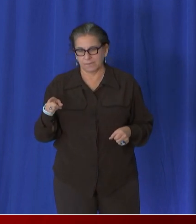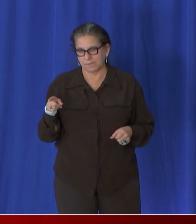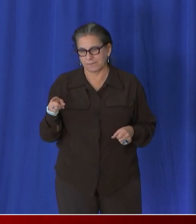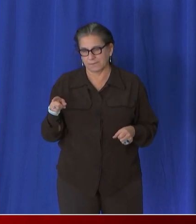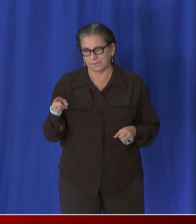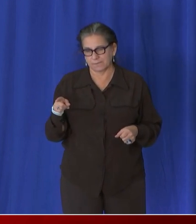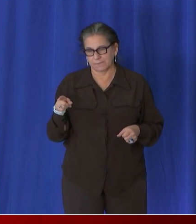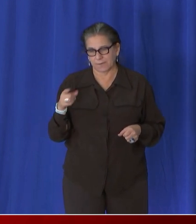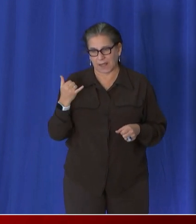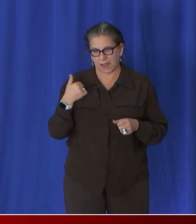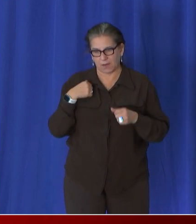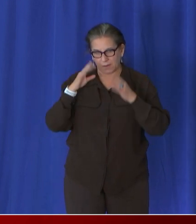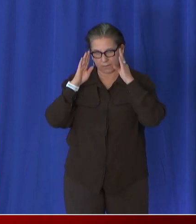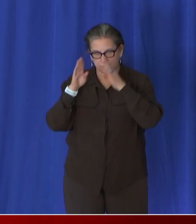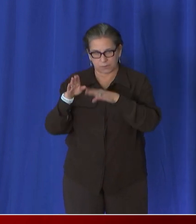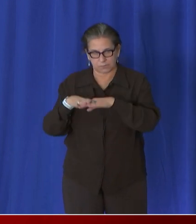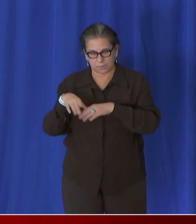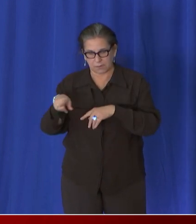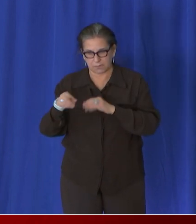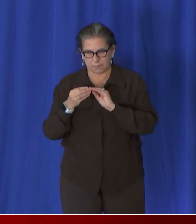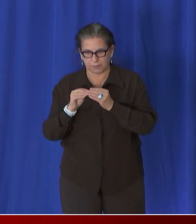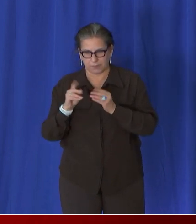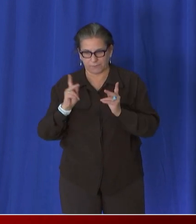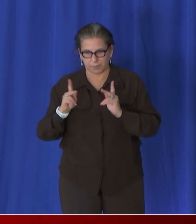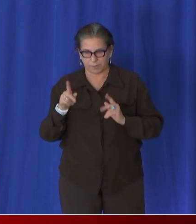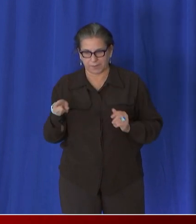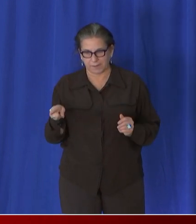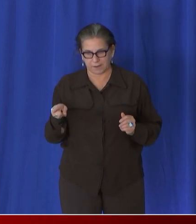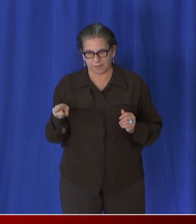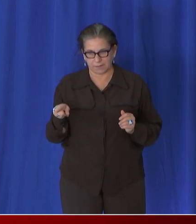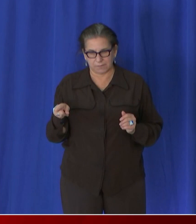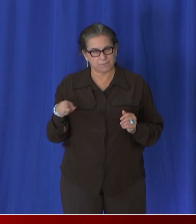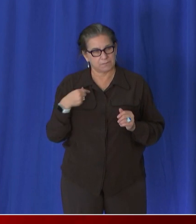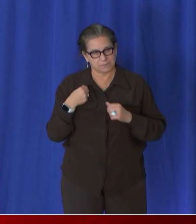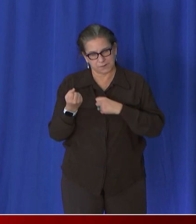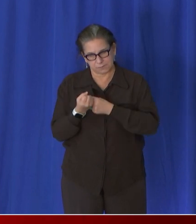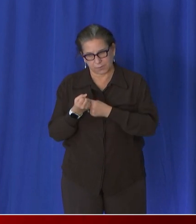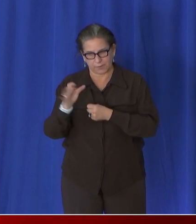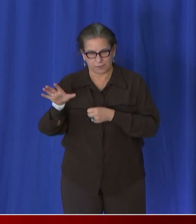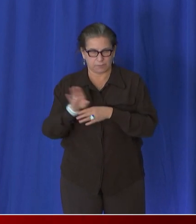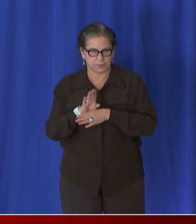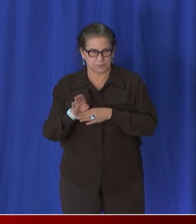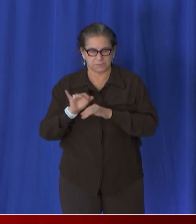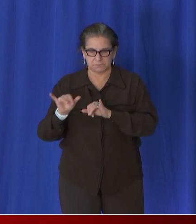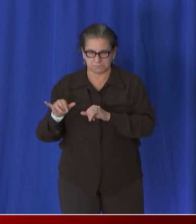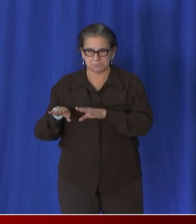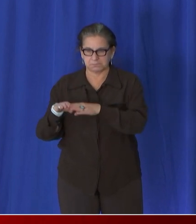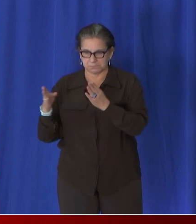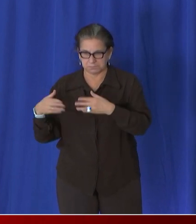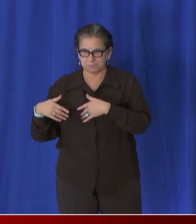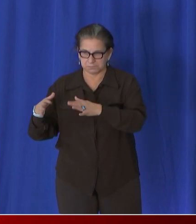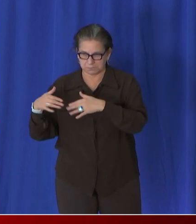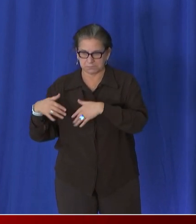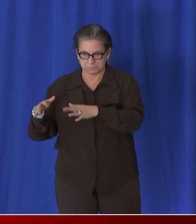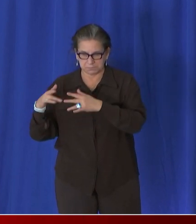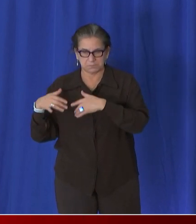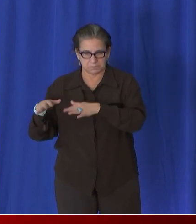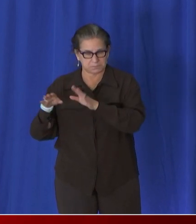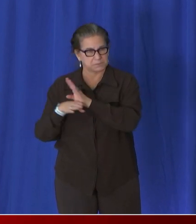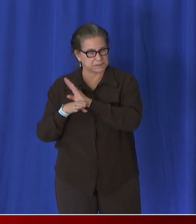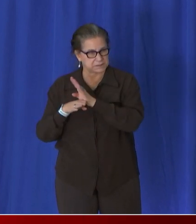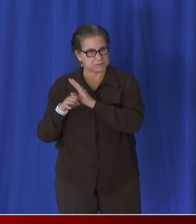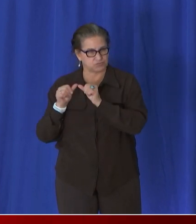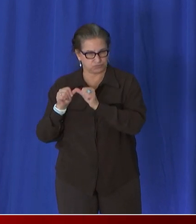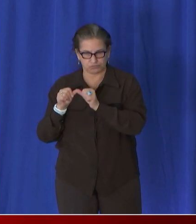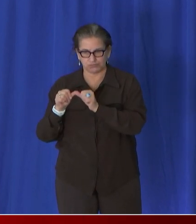to be supportive of that. We will also continue to recommend to businesses to make decisions about